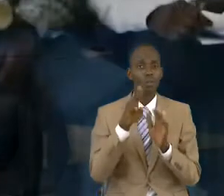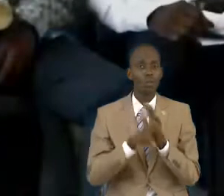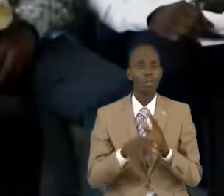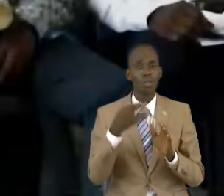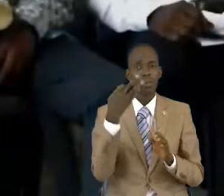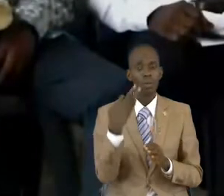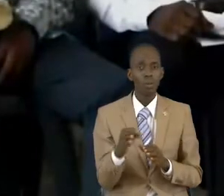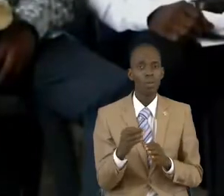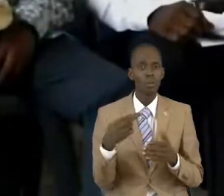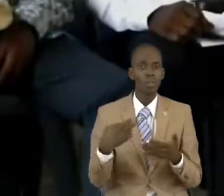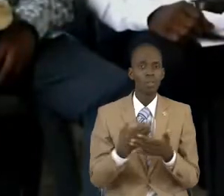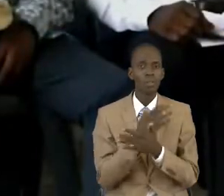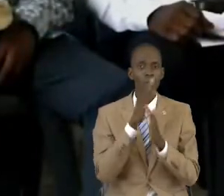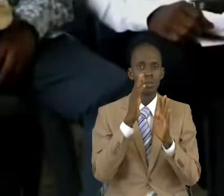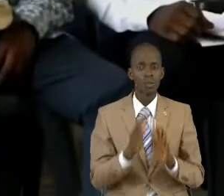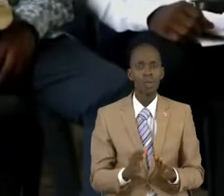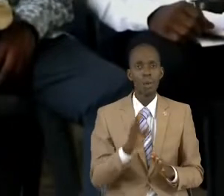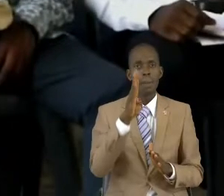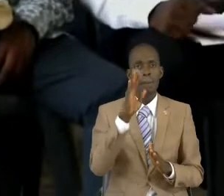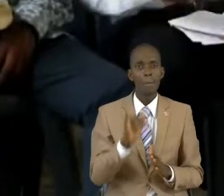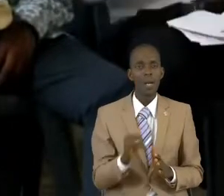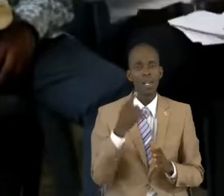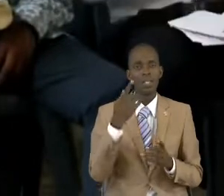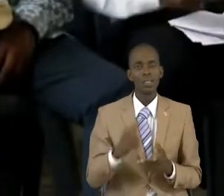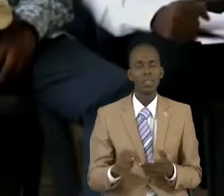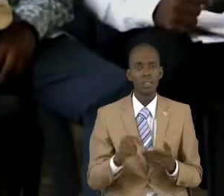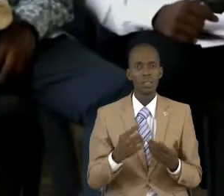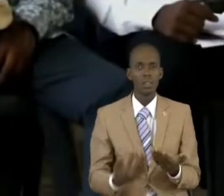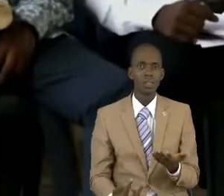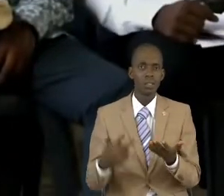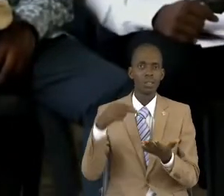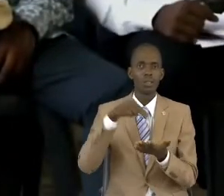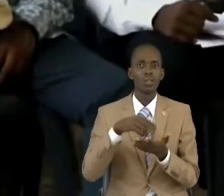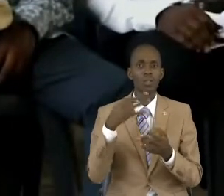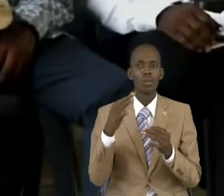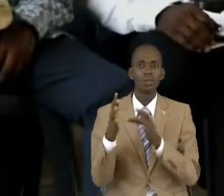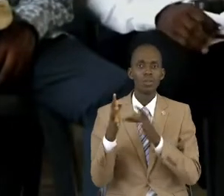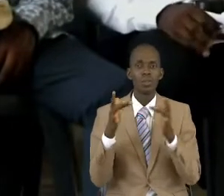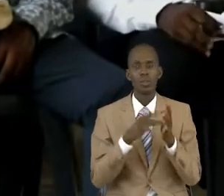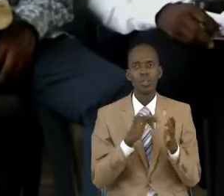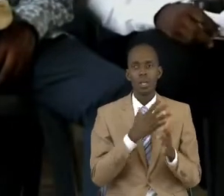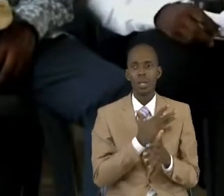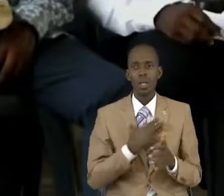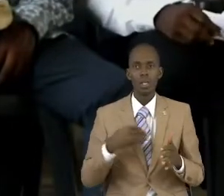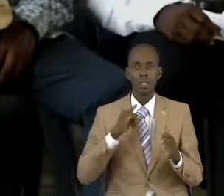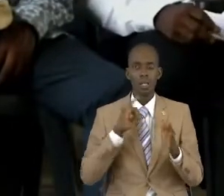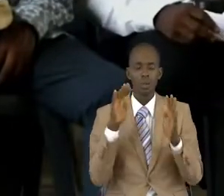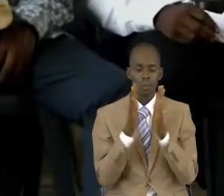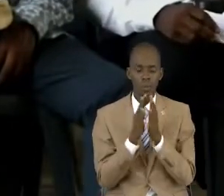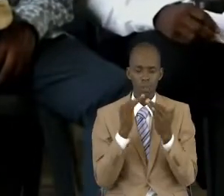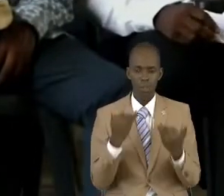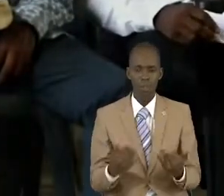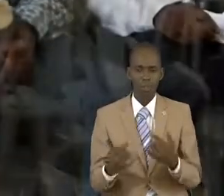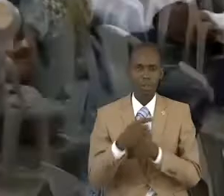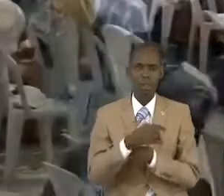the resurrection of Jesus. And I pray this day,